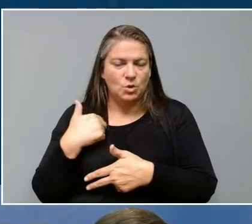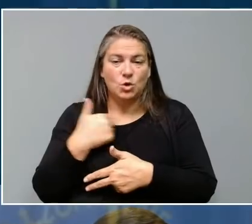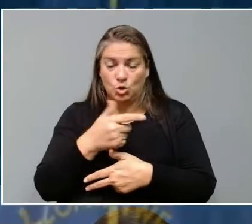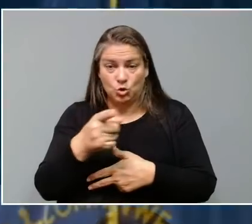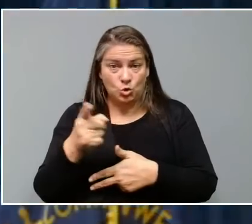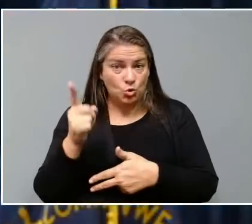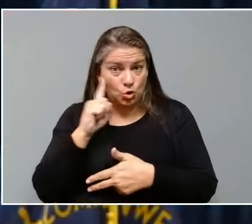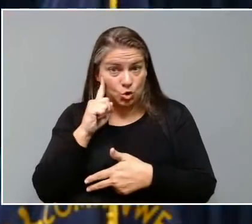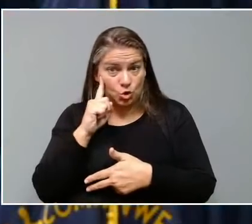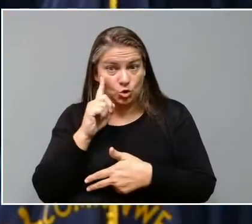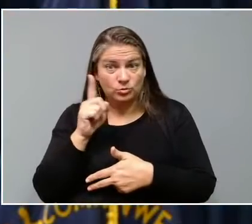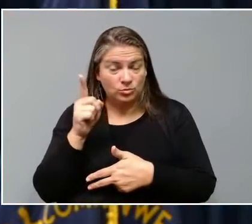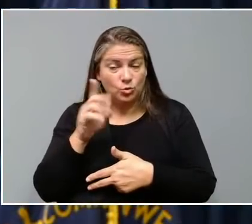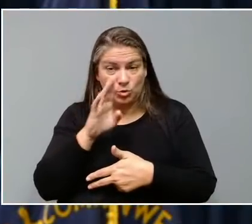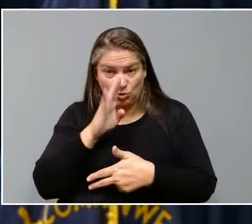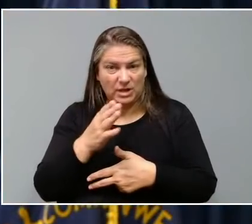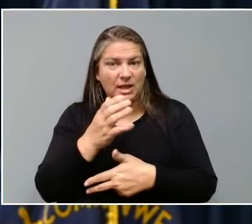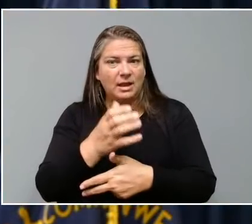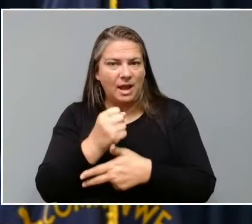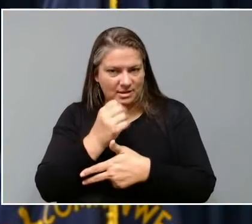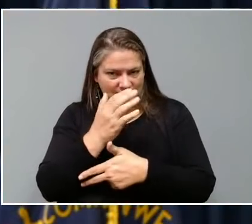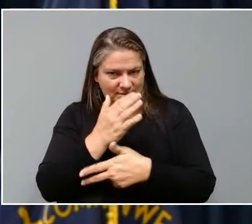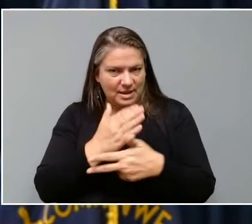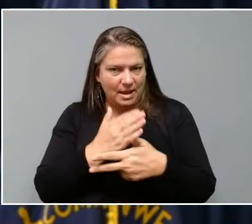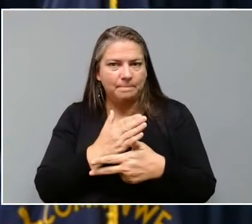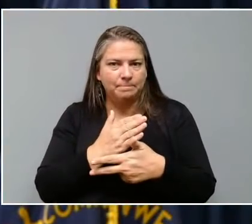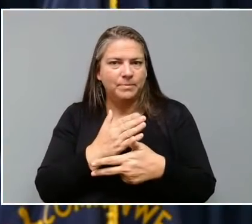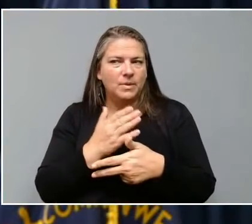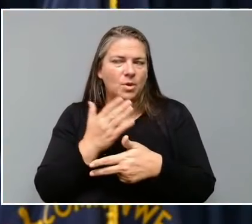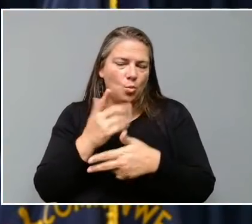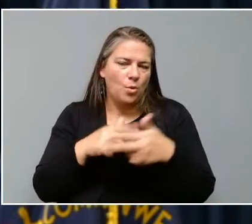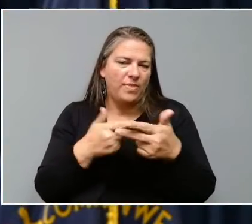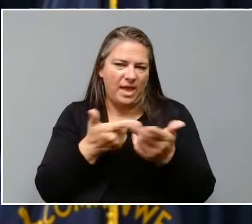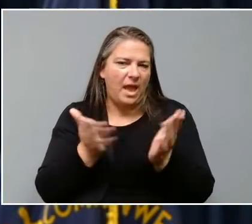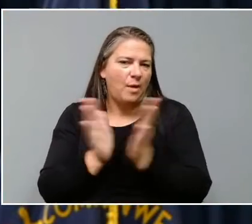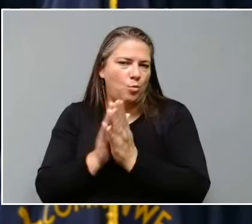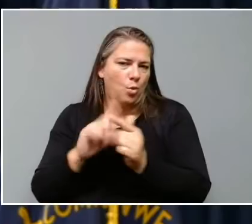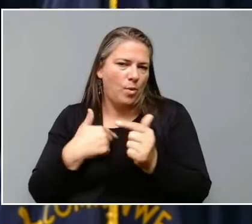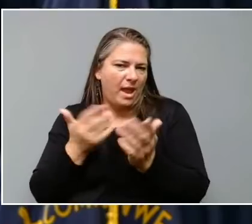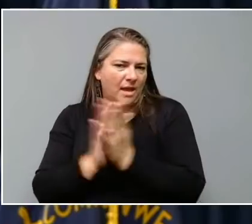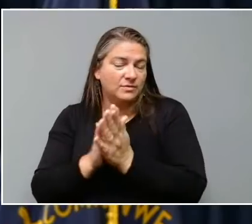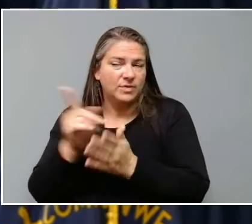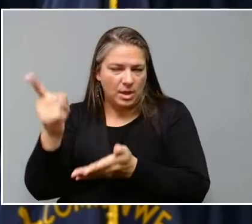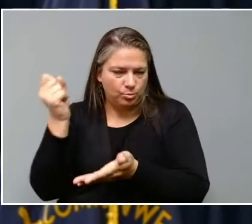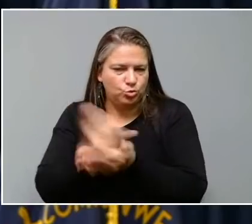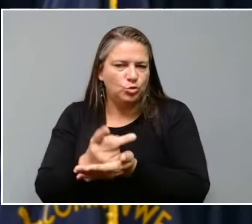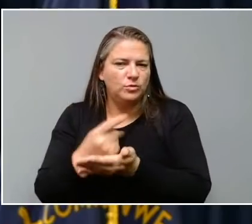directly received some of what was requested. Specifically, we were approved for